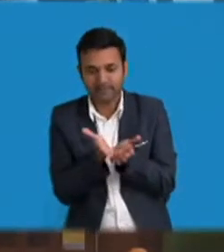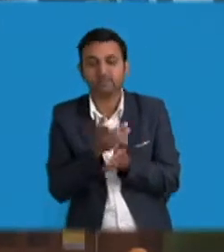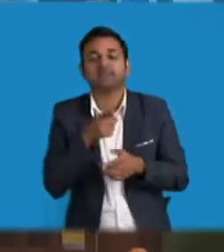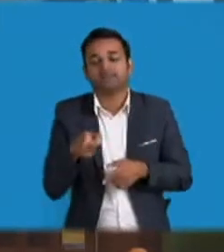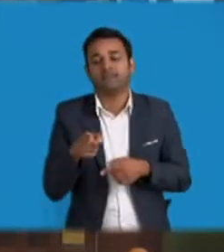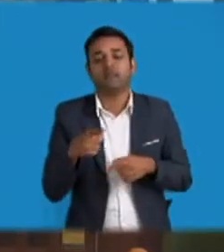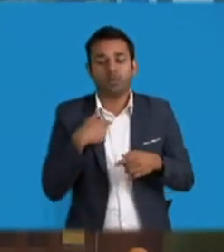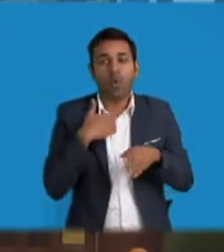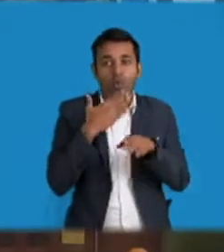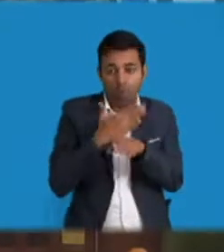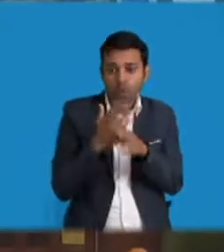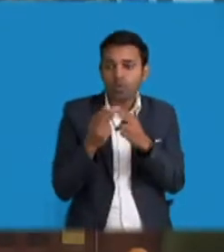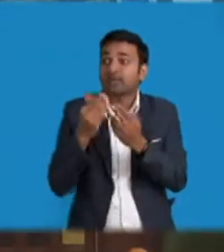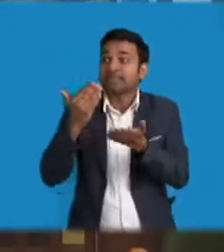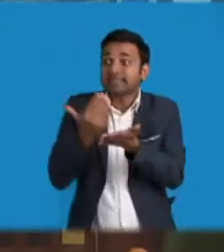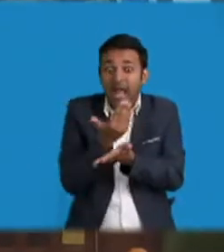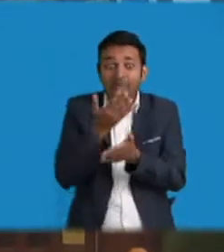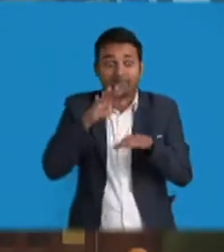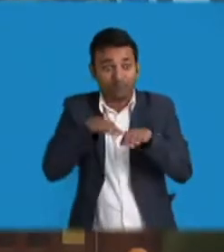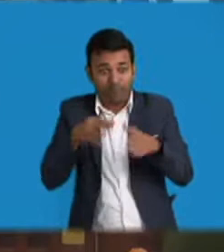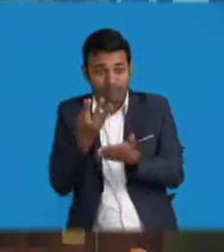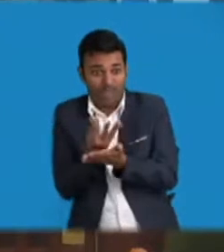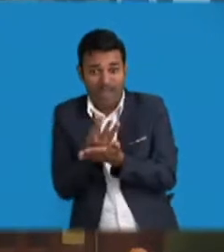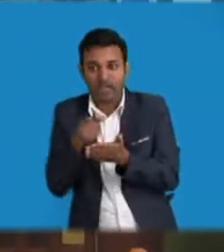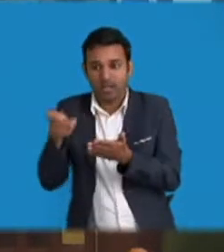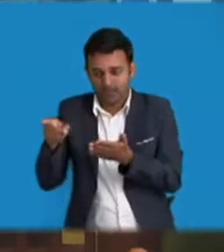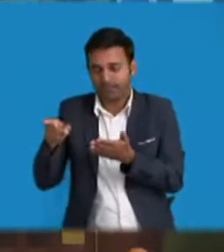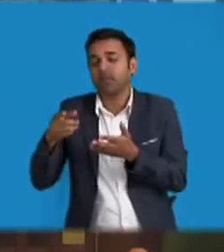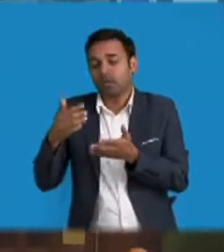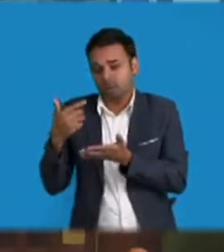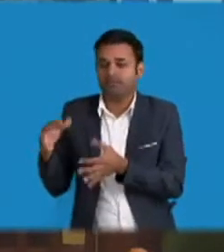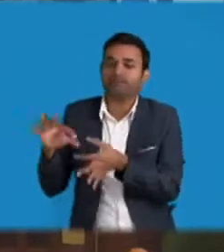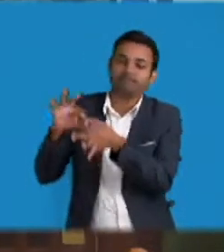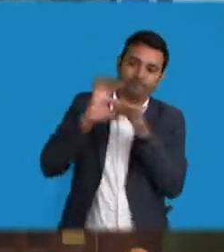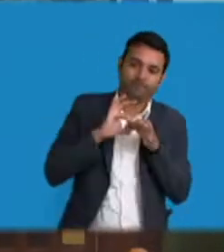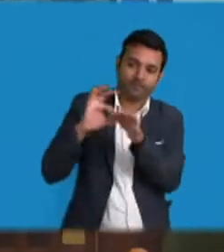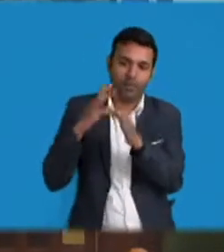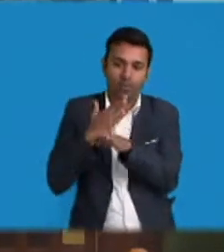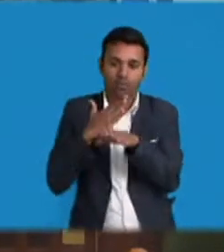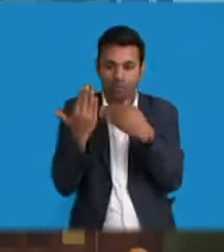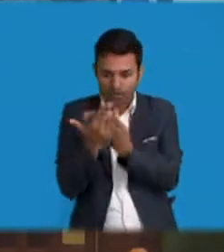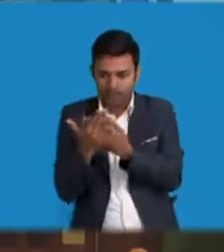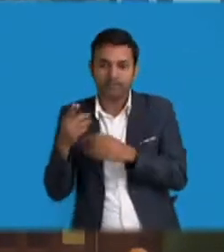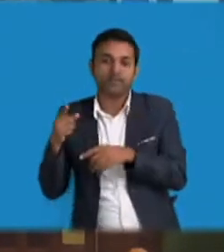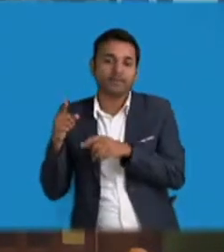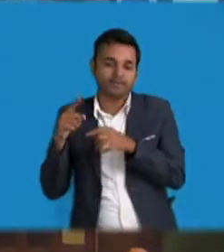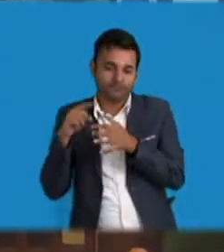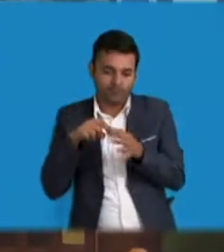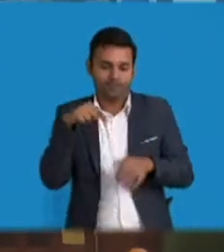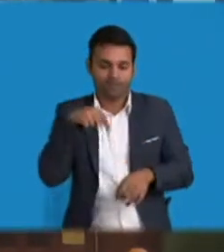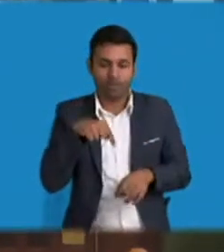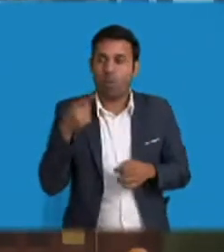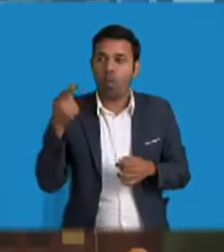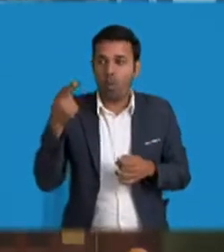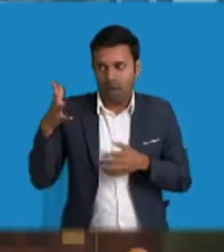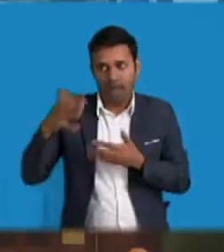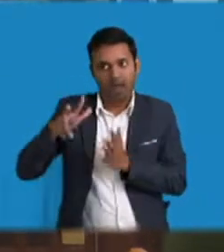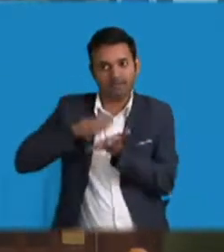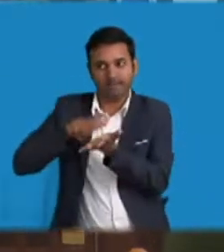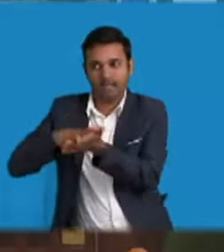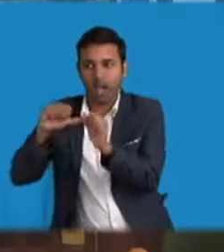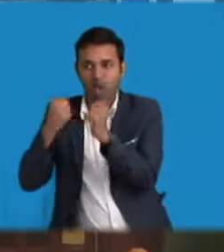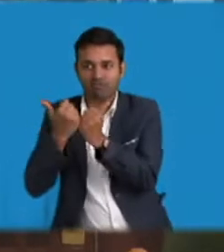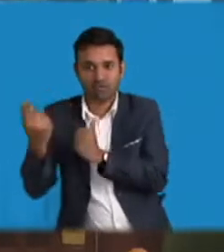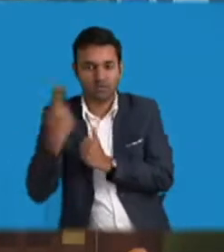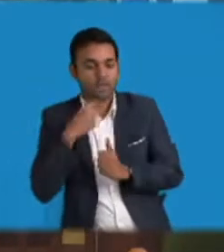to provide them with the necessary resources that they need, to the extent that we have also promised them that we will provide them with uniform should